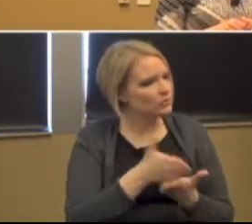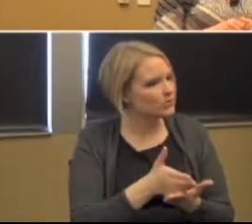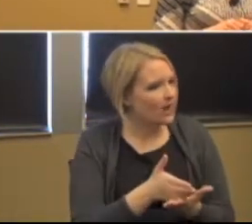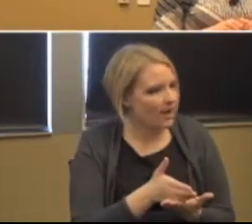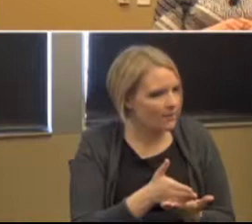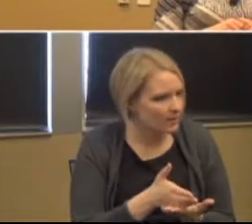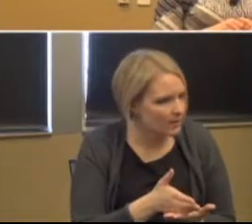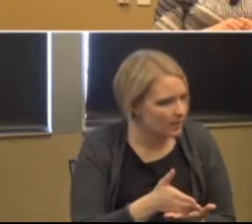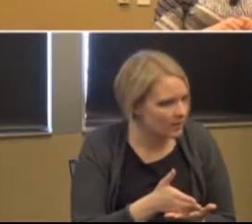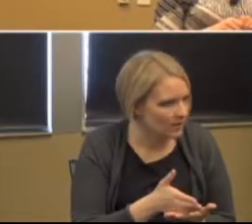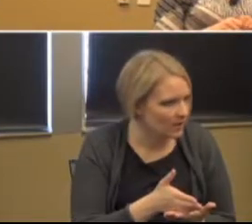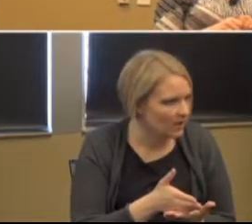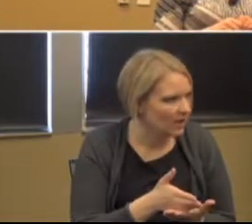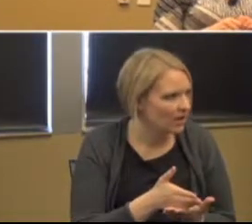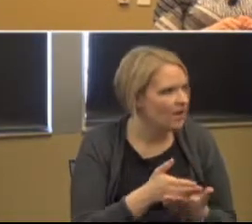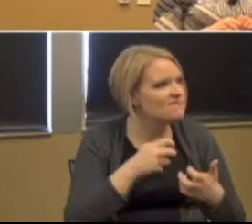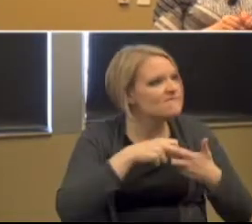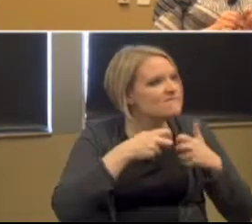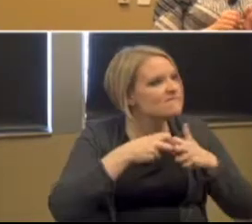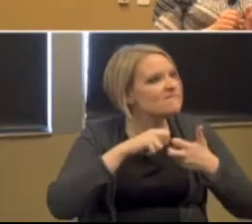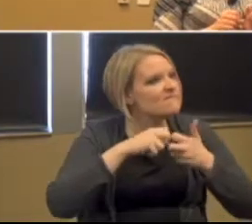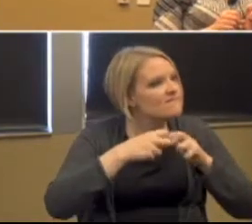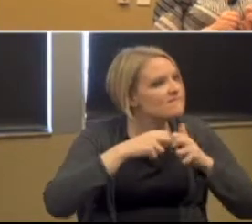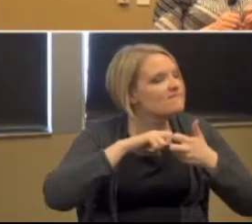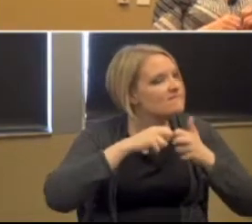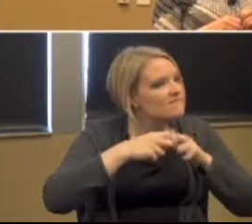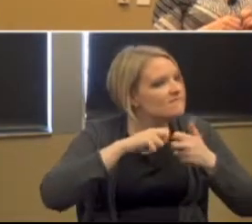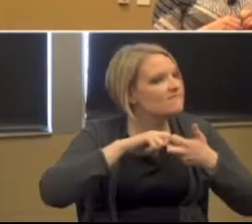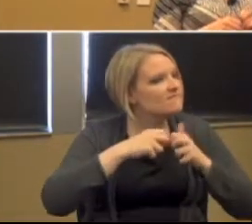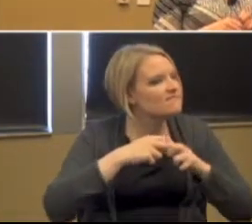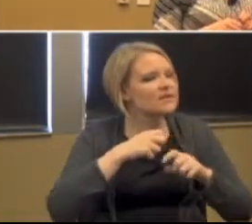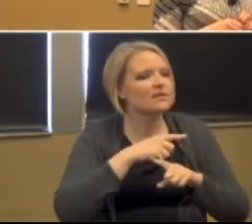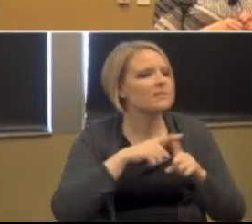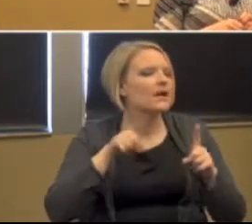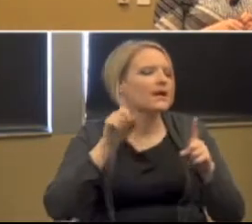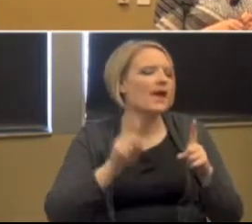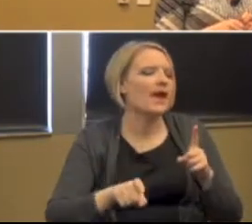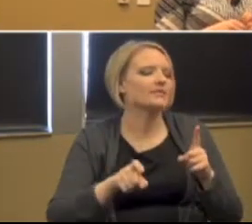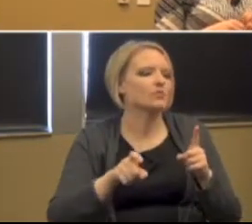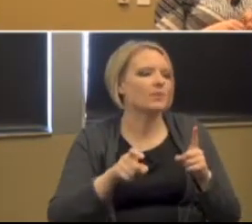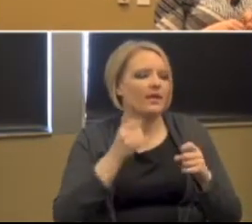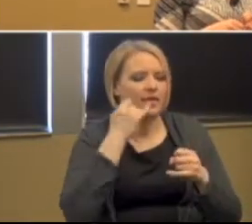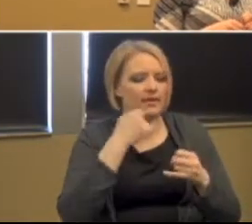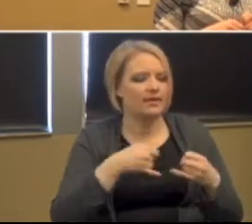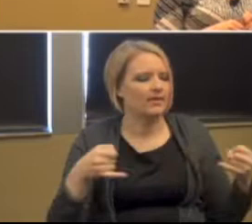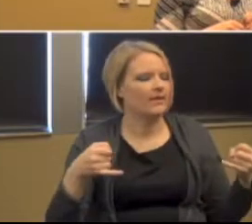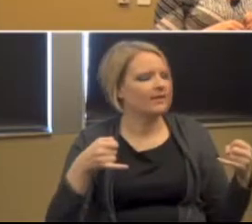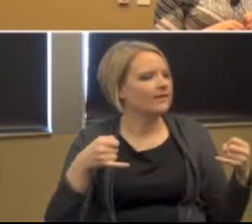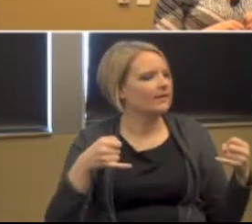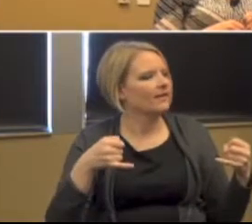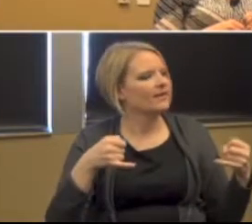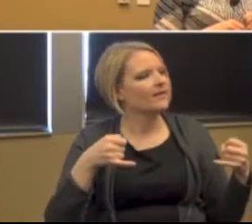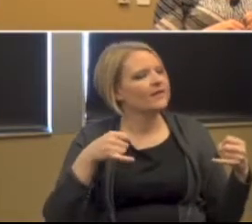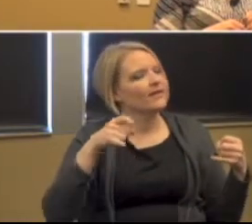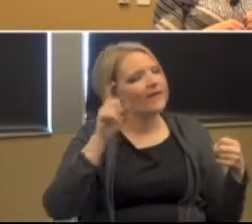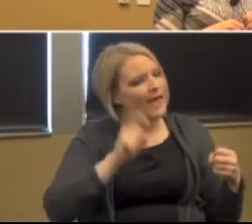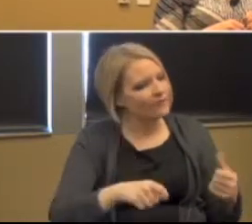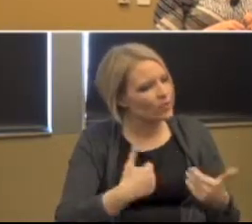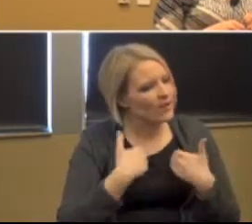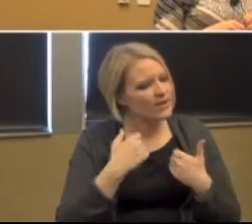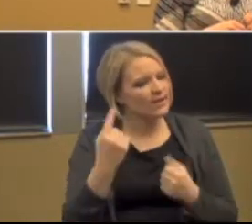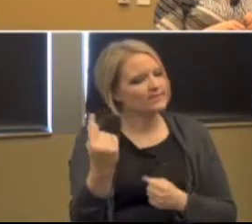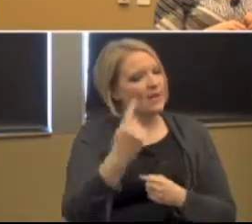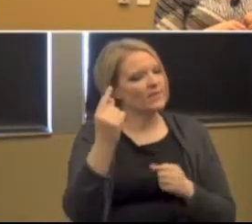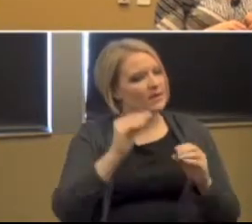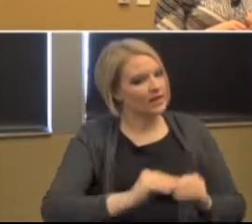puzzle ever, and it has to be discrete. They just have to be very clear. It has to be something